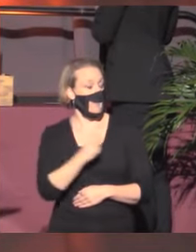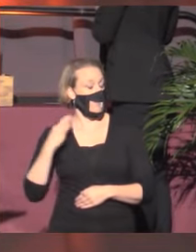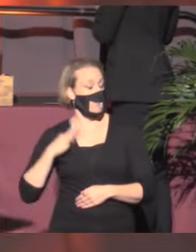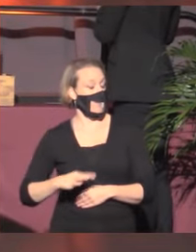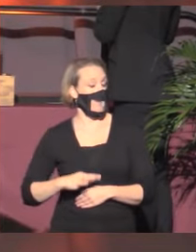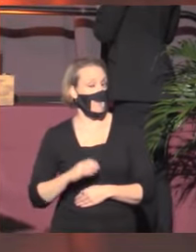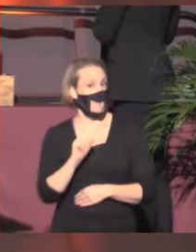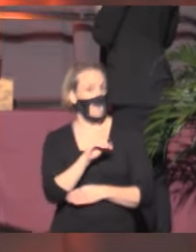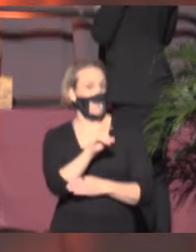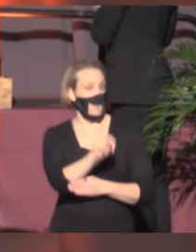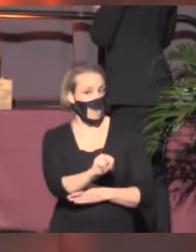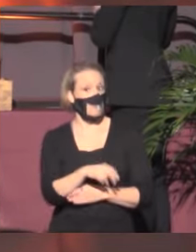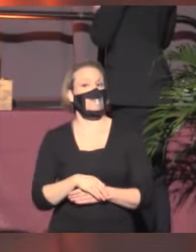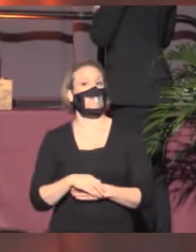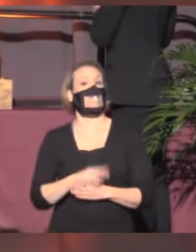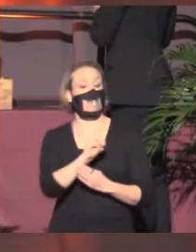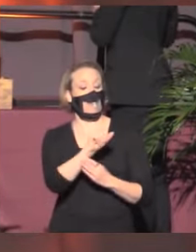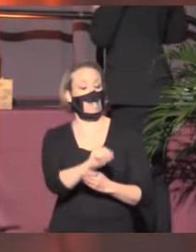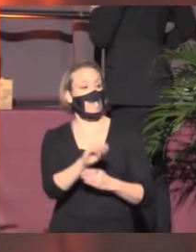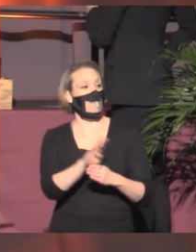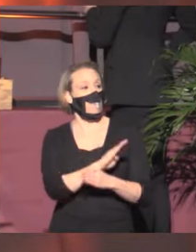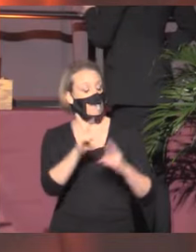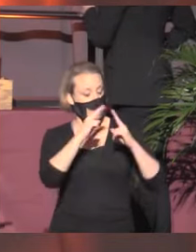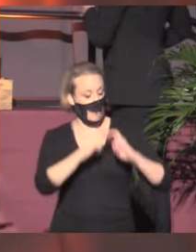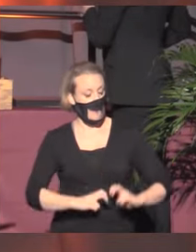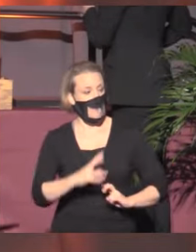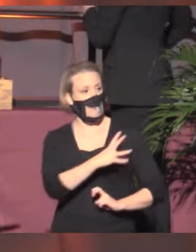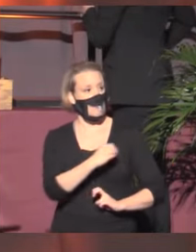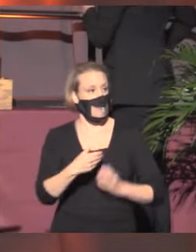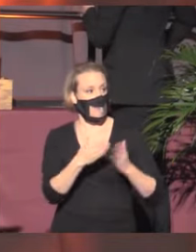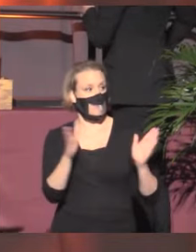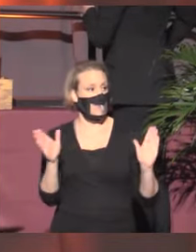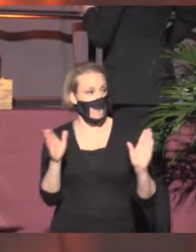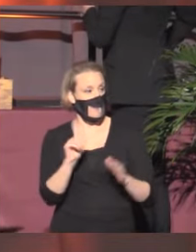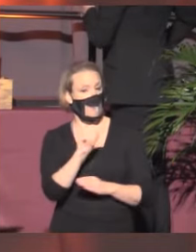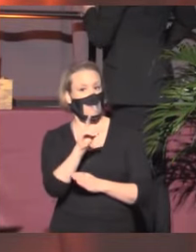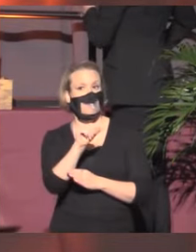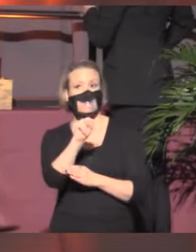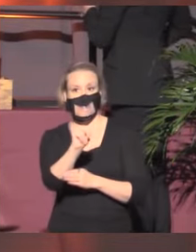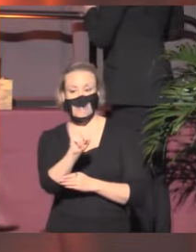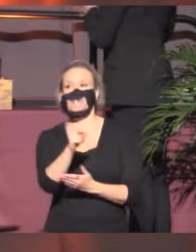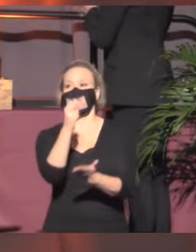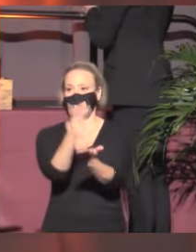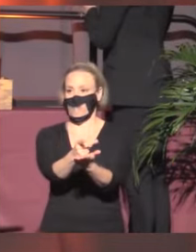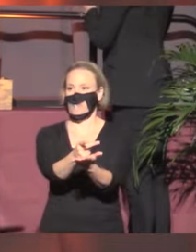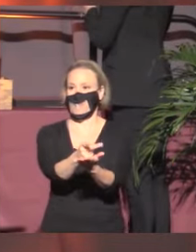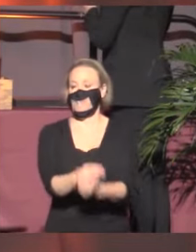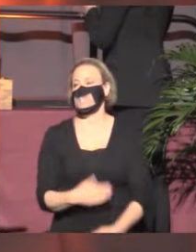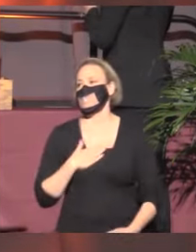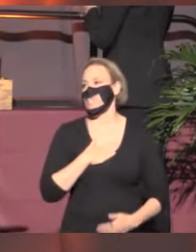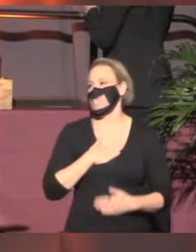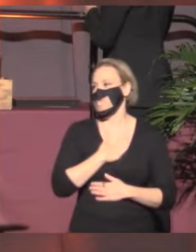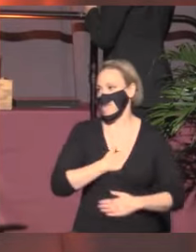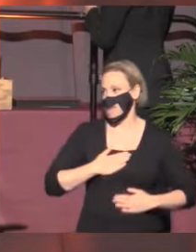Business Analytics, and Master of Public Administration. And the recommendation has been approved. It is my pleasure to present